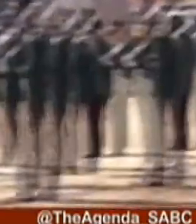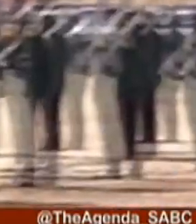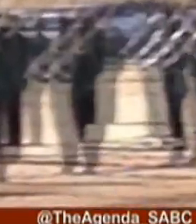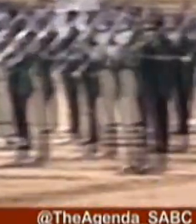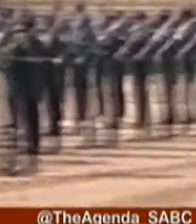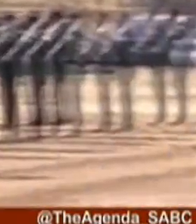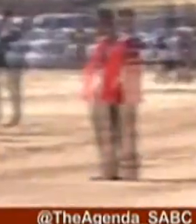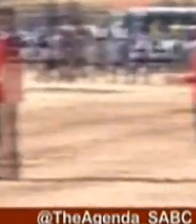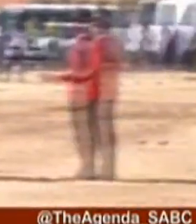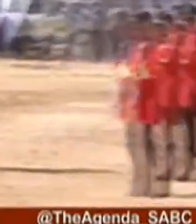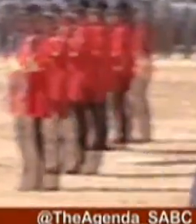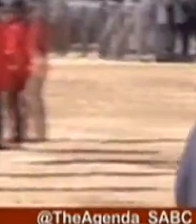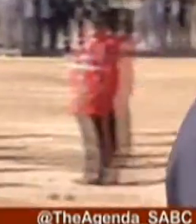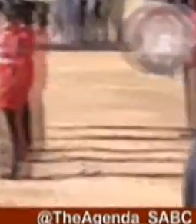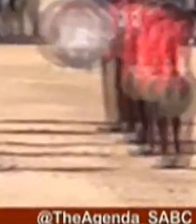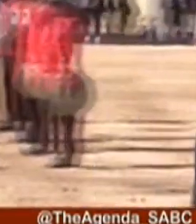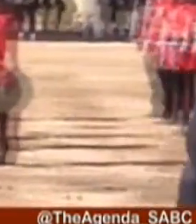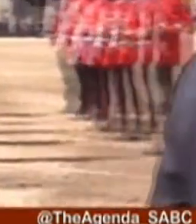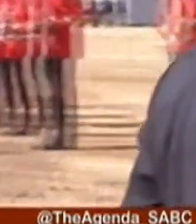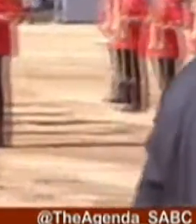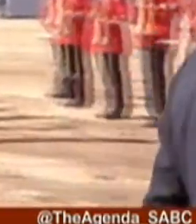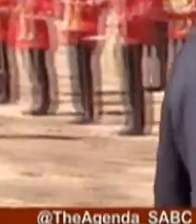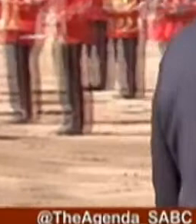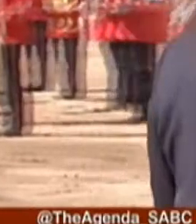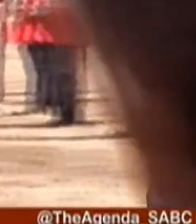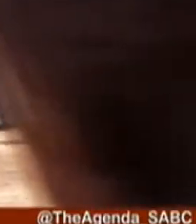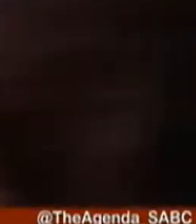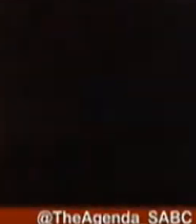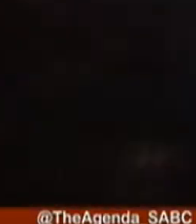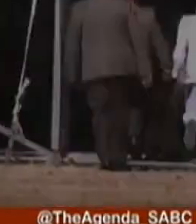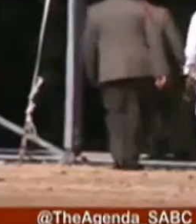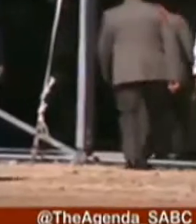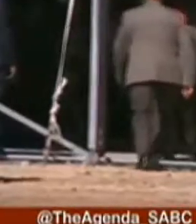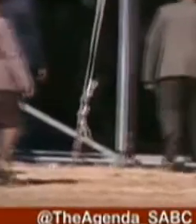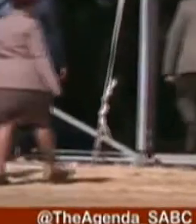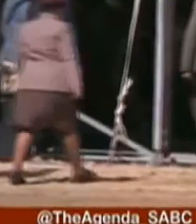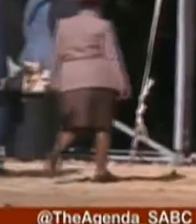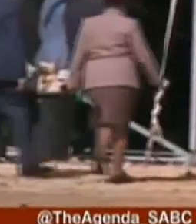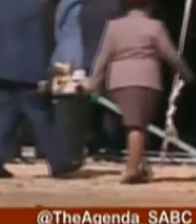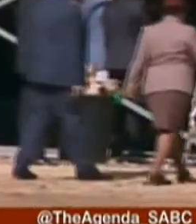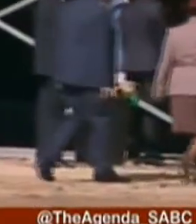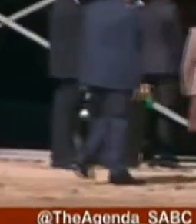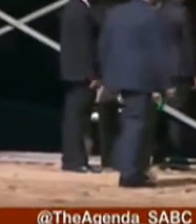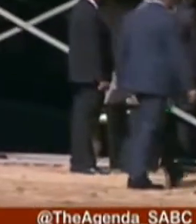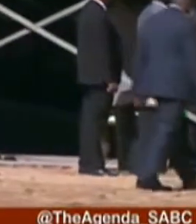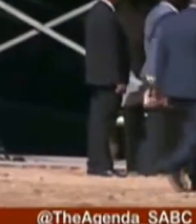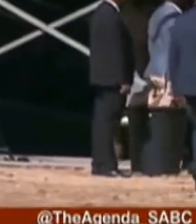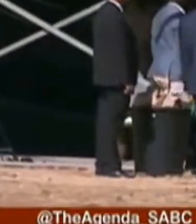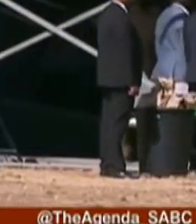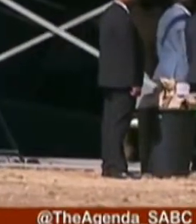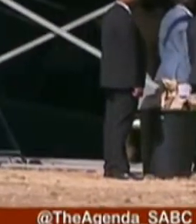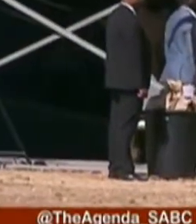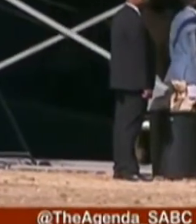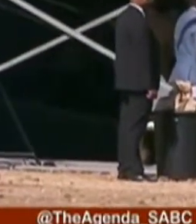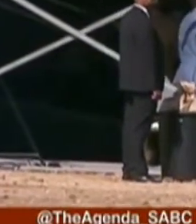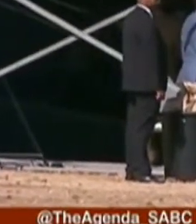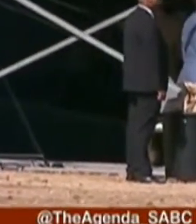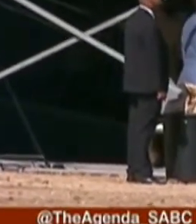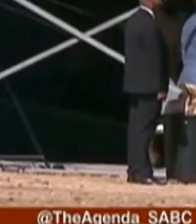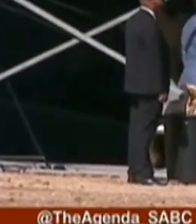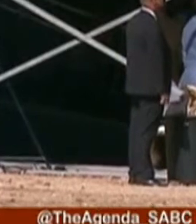been a consistent thread around President Cyril Ramaphosa's addressing of national days, where